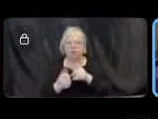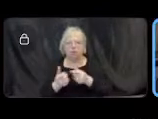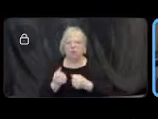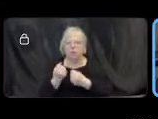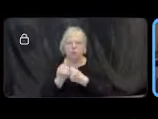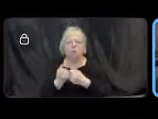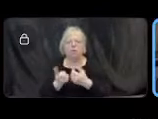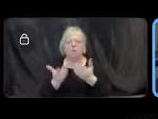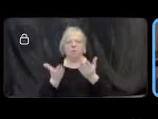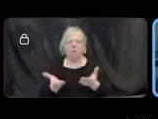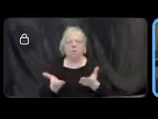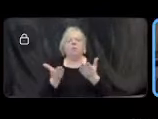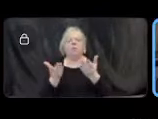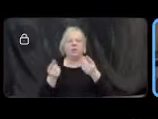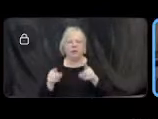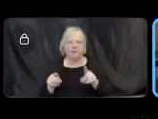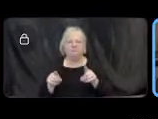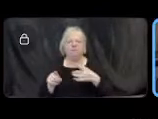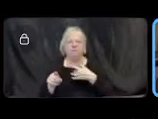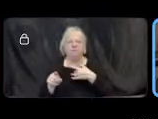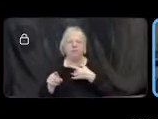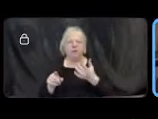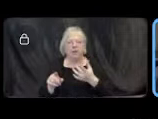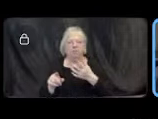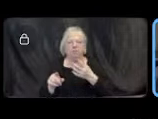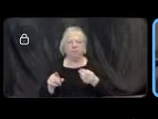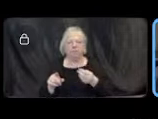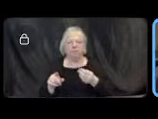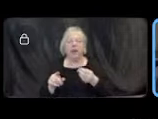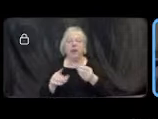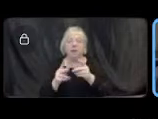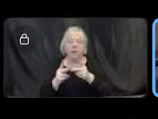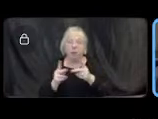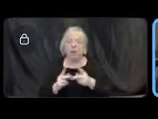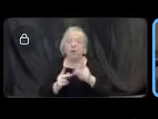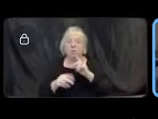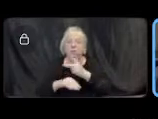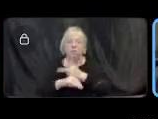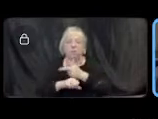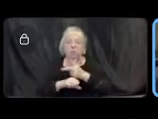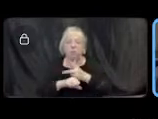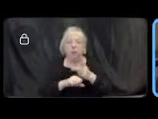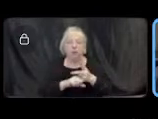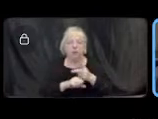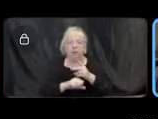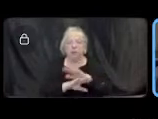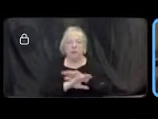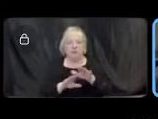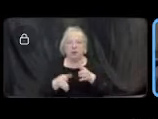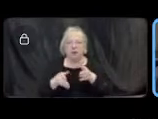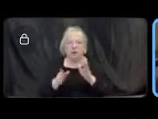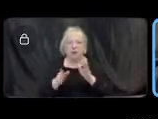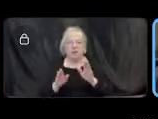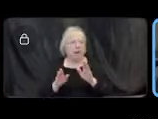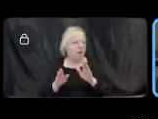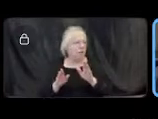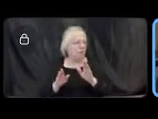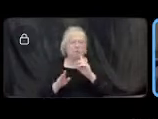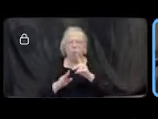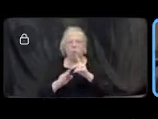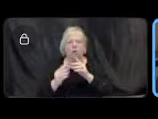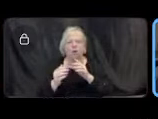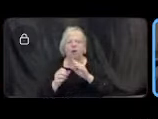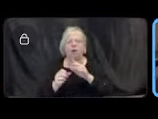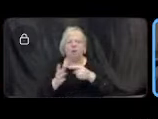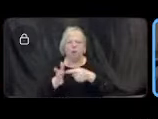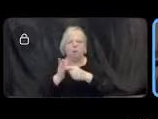occupancy of the structure, and the location of the proposed parking area shown on the submitted site plan does not allow for the required perimeter buffers and